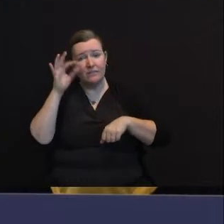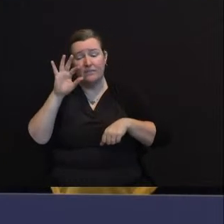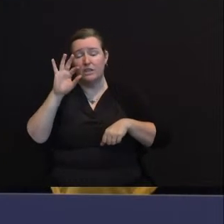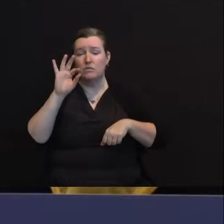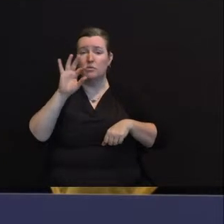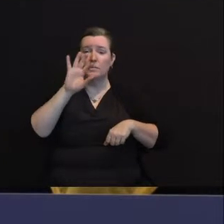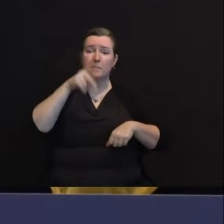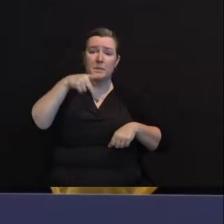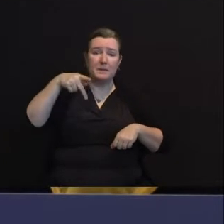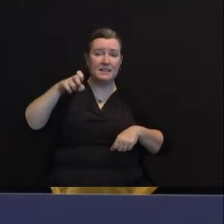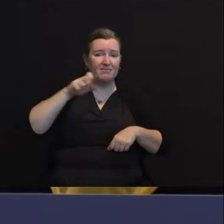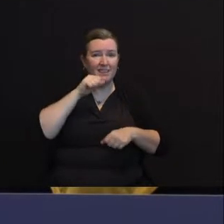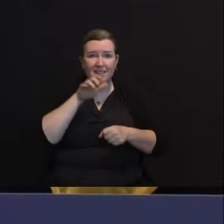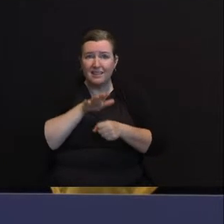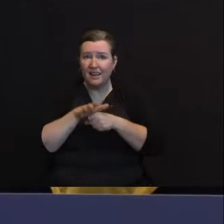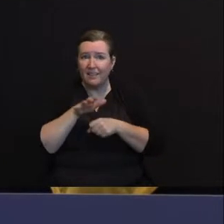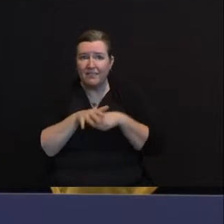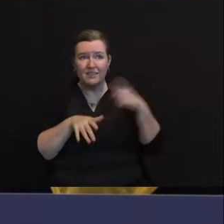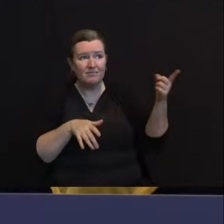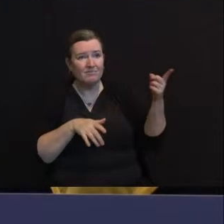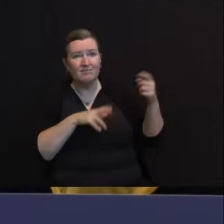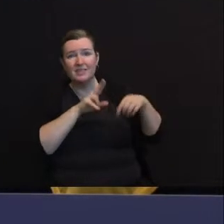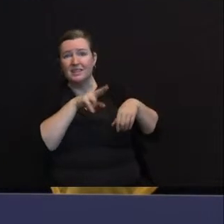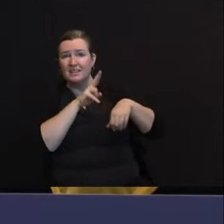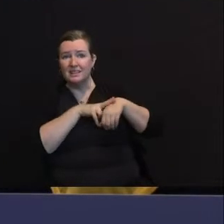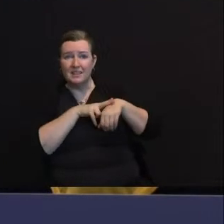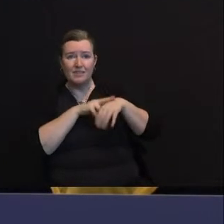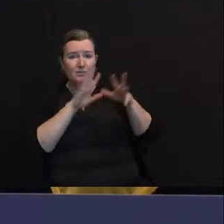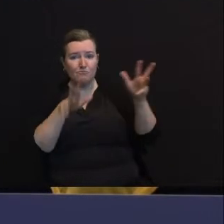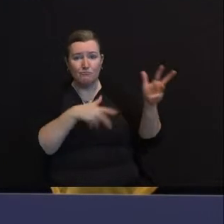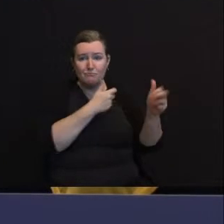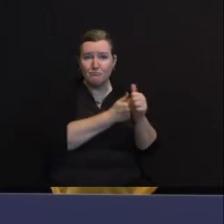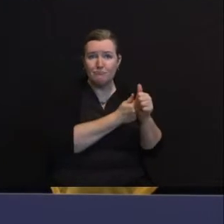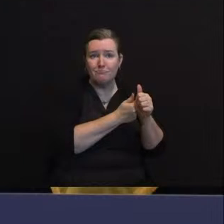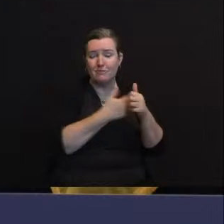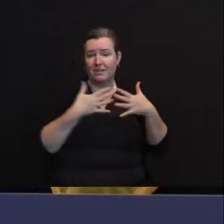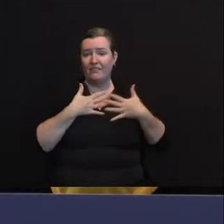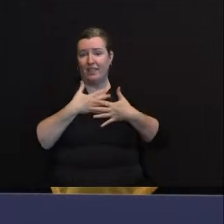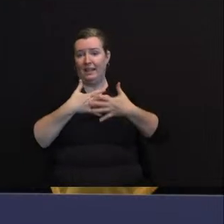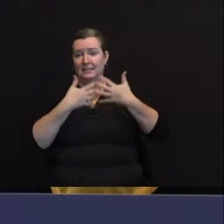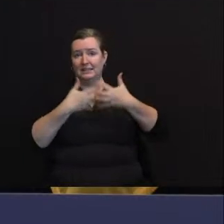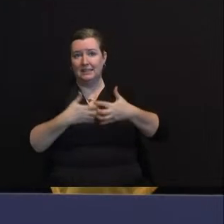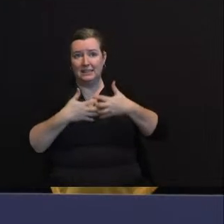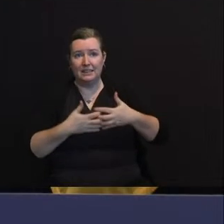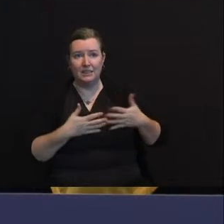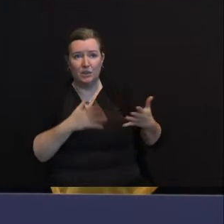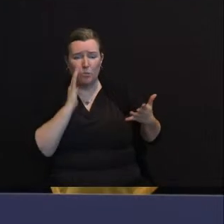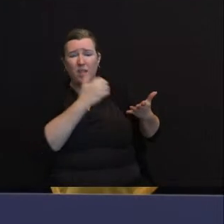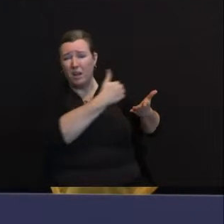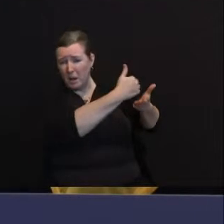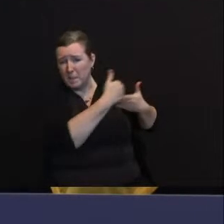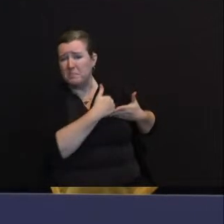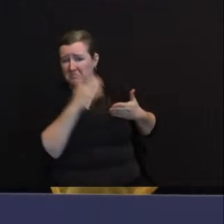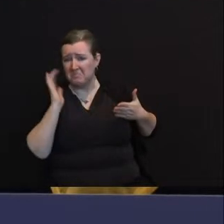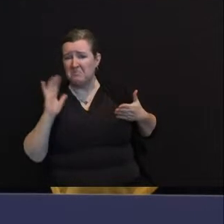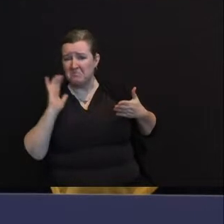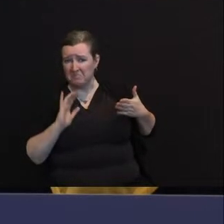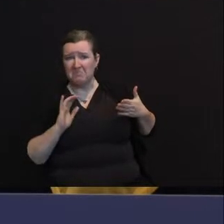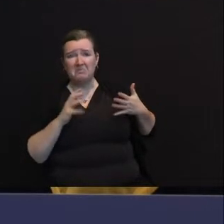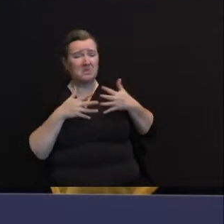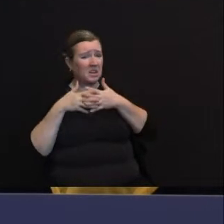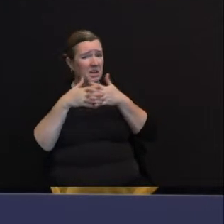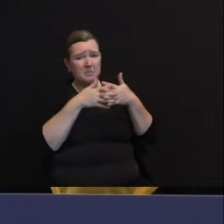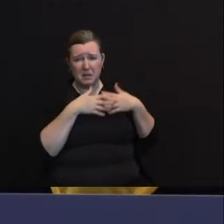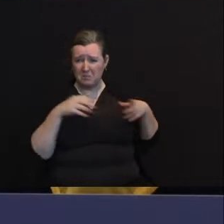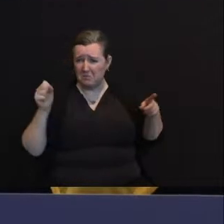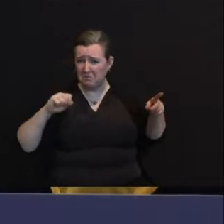ventilators, that, thank God, is not the case today. All of that would have really helped. It would have helped New Jersey. It would have helped the country. So I think both of